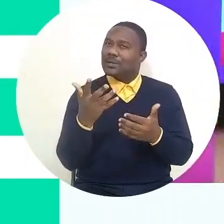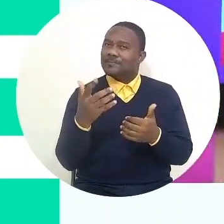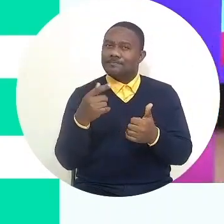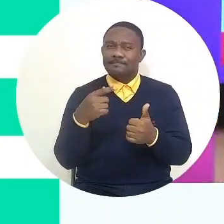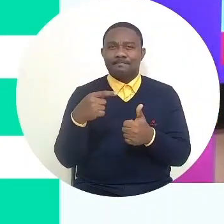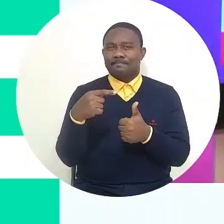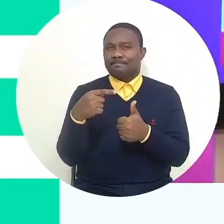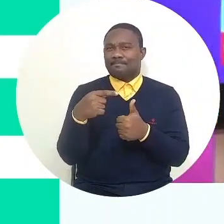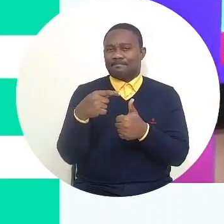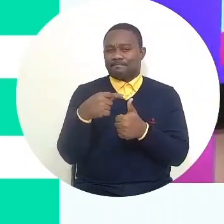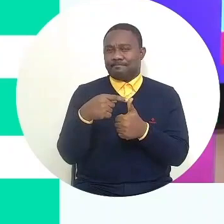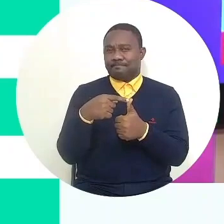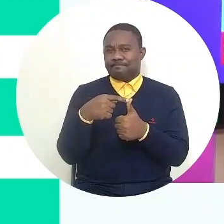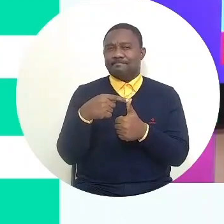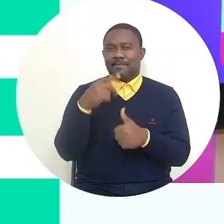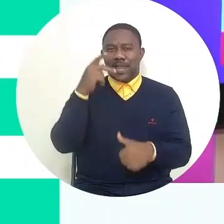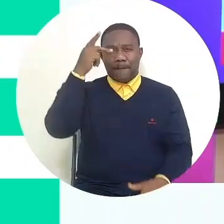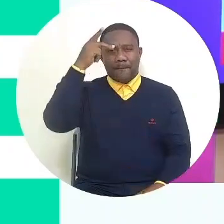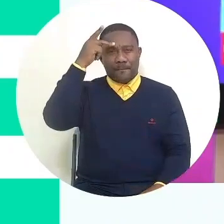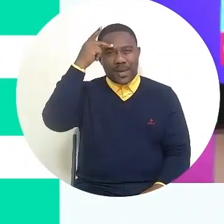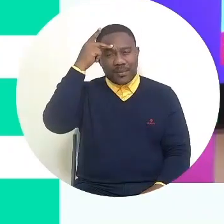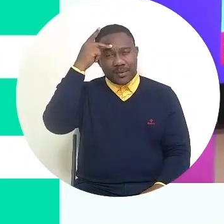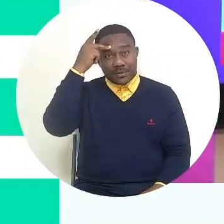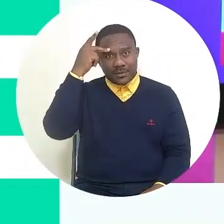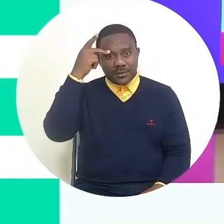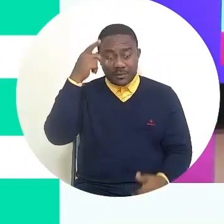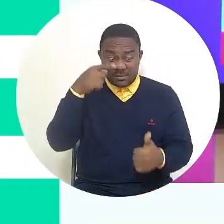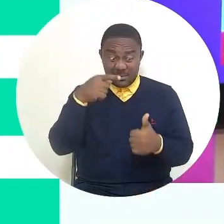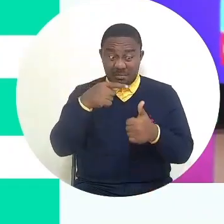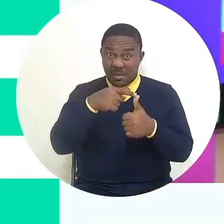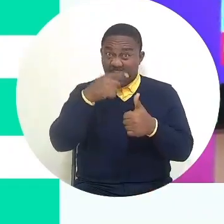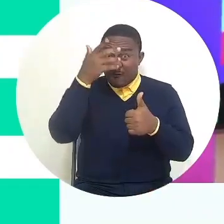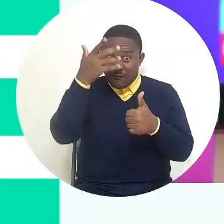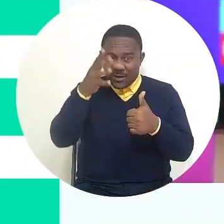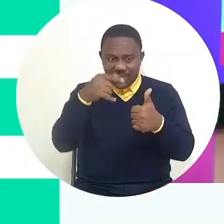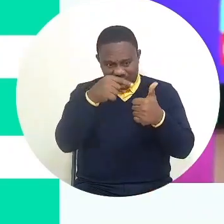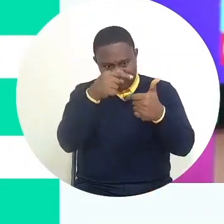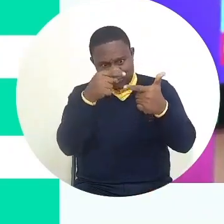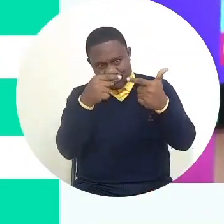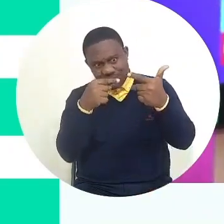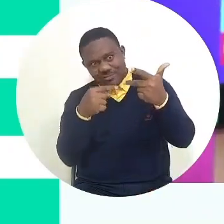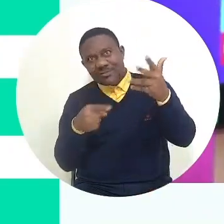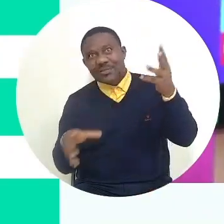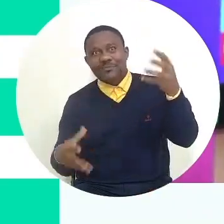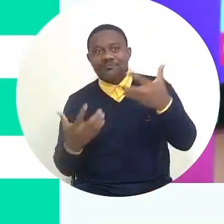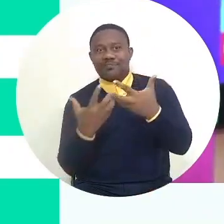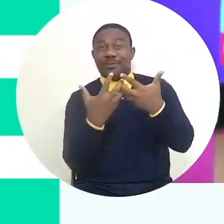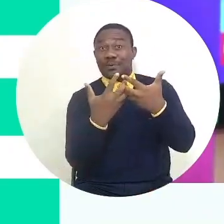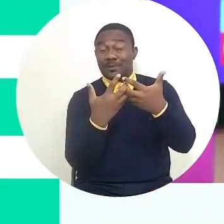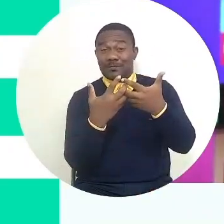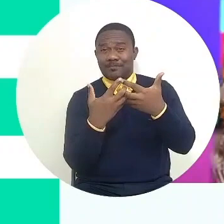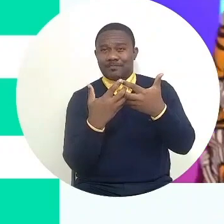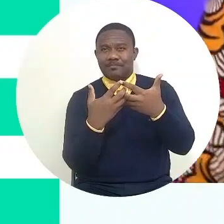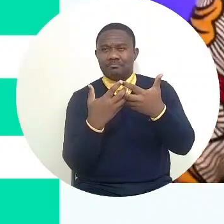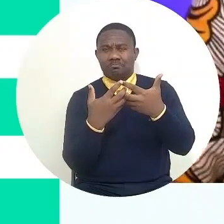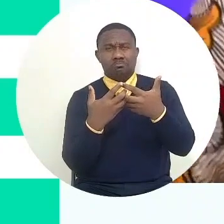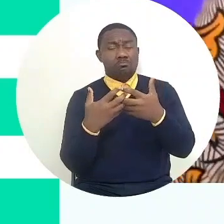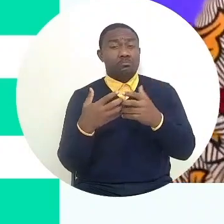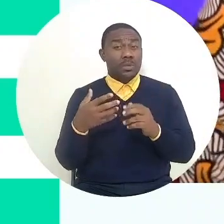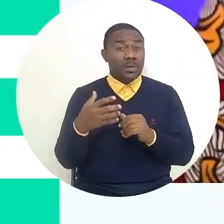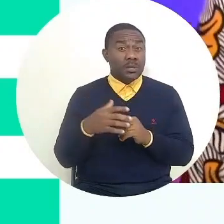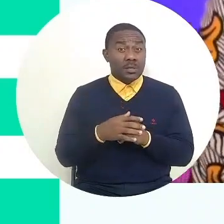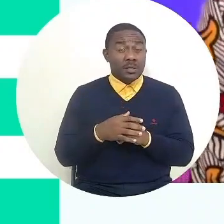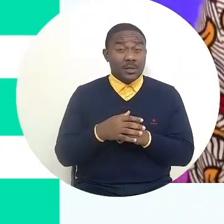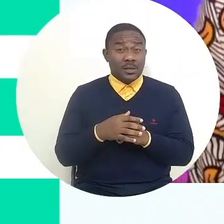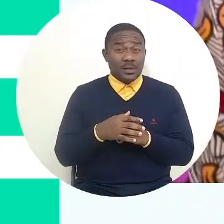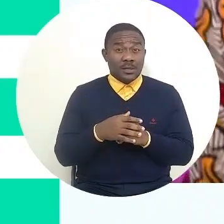is finding you, your purpose. Once that is done, the rest become quite easier to build. As I mentioned, personal brands are built